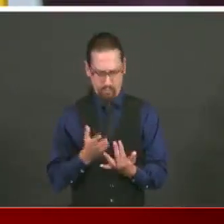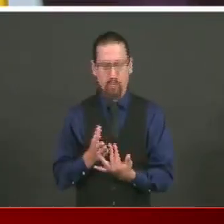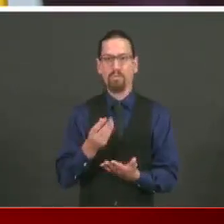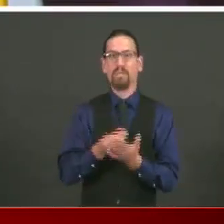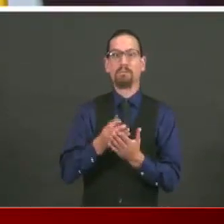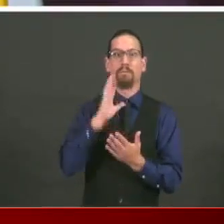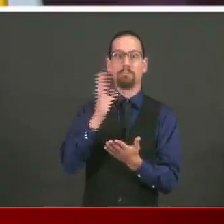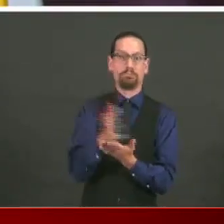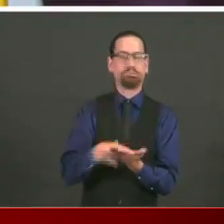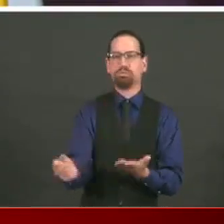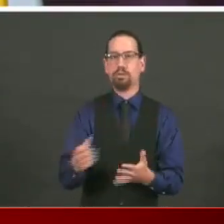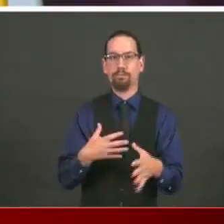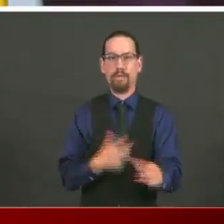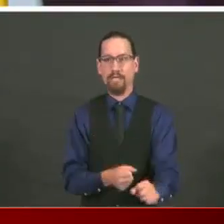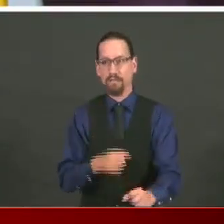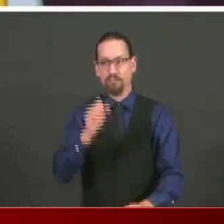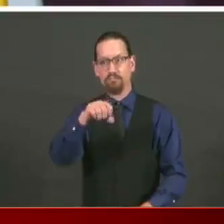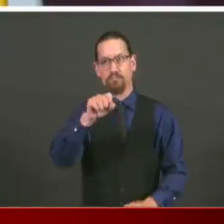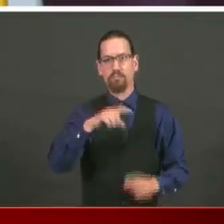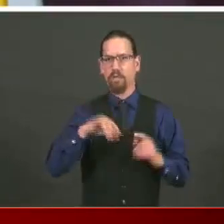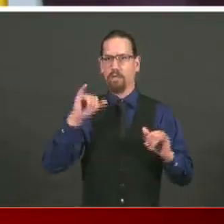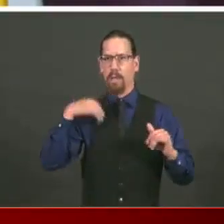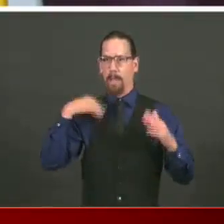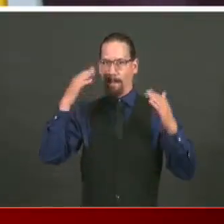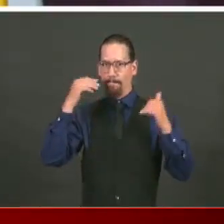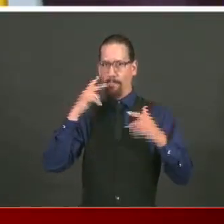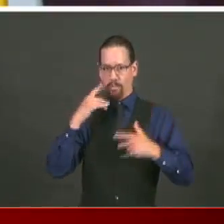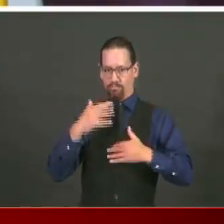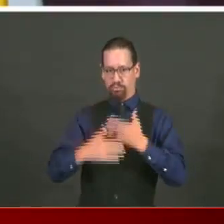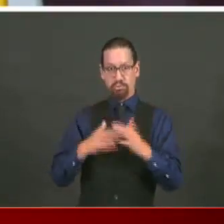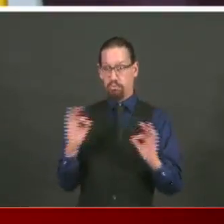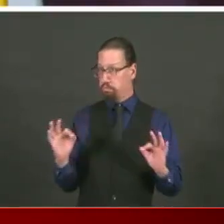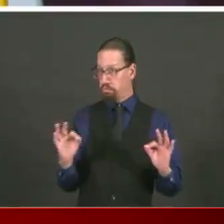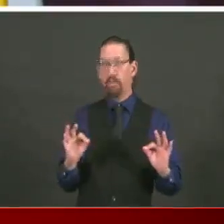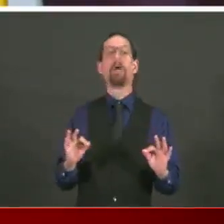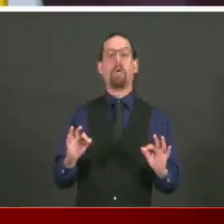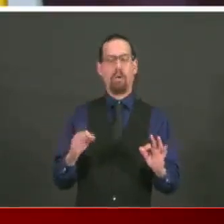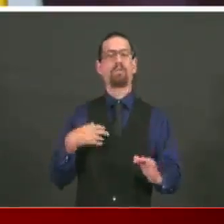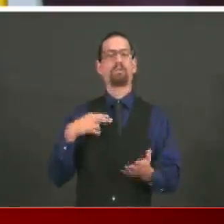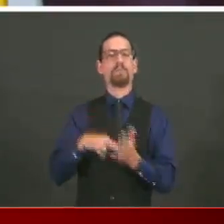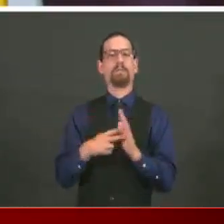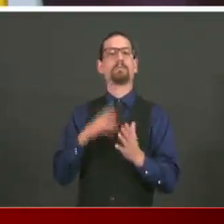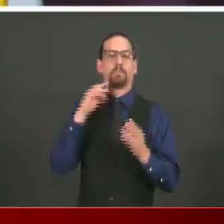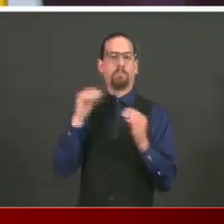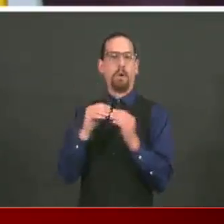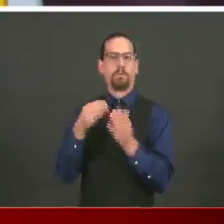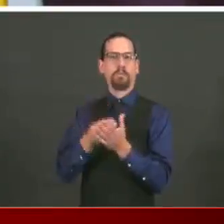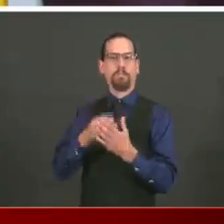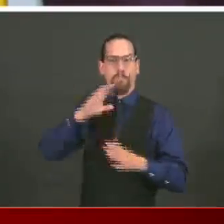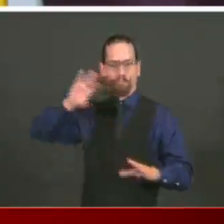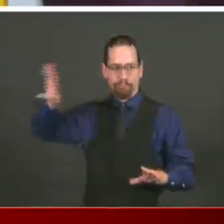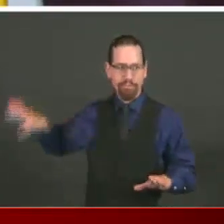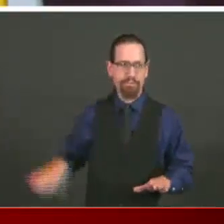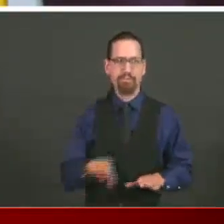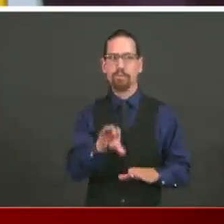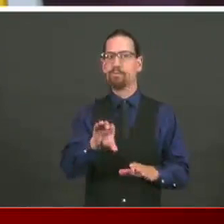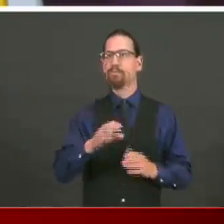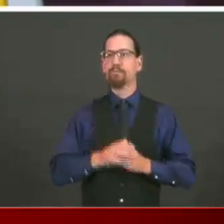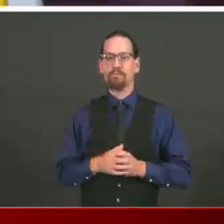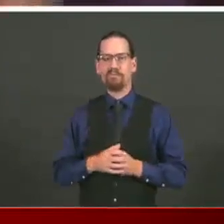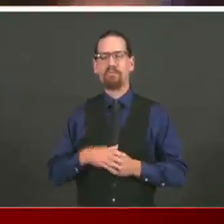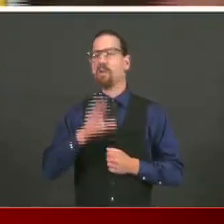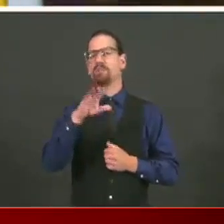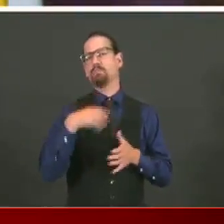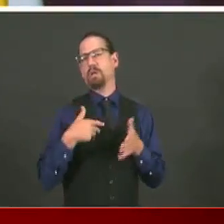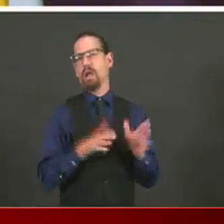hopeful we find that we've done a good job, and then we'll replenish it. He's itching to answer. Well, he knows all the details.